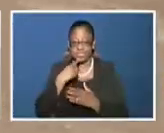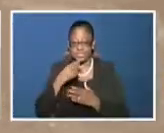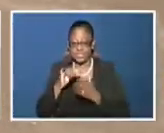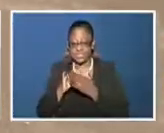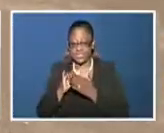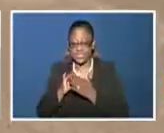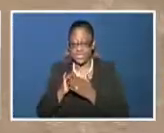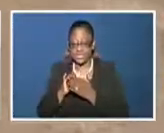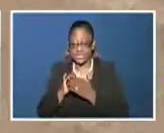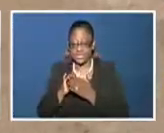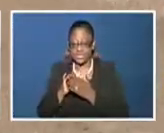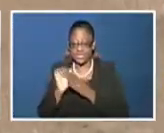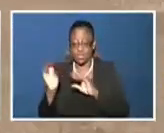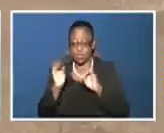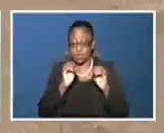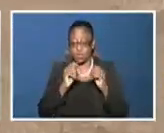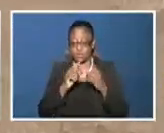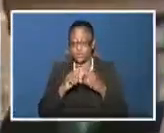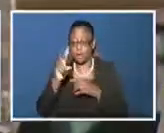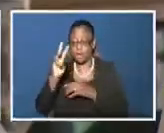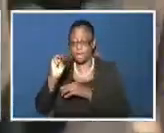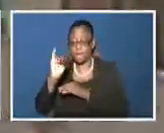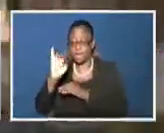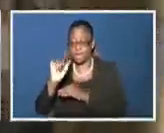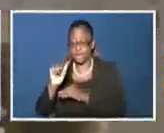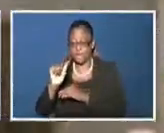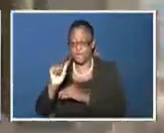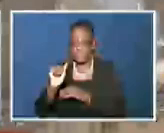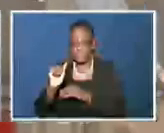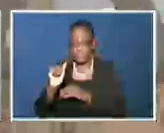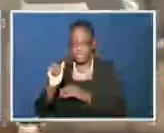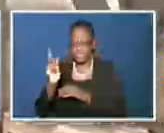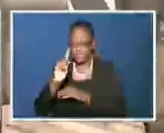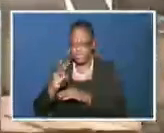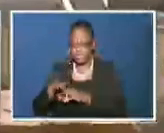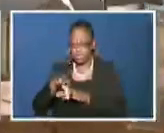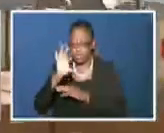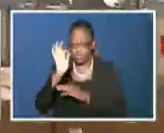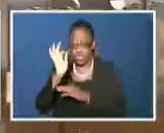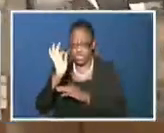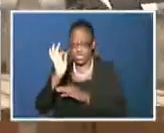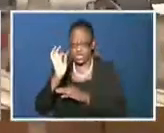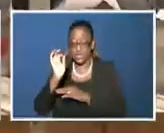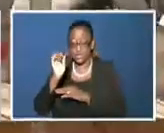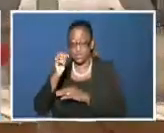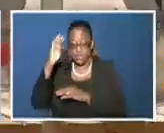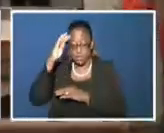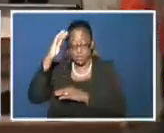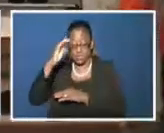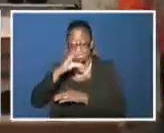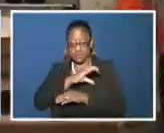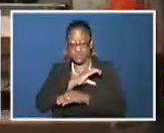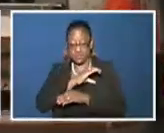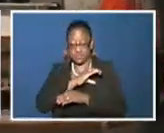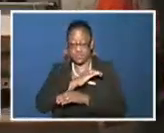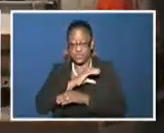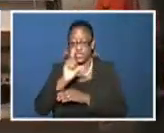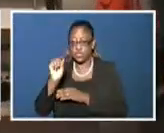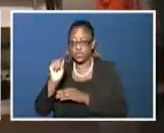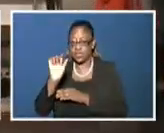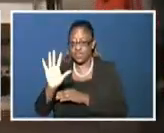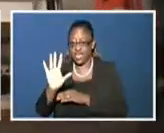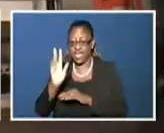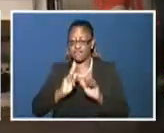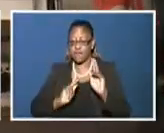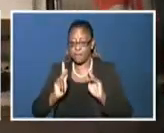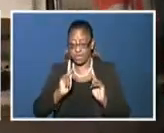to Miami. They were found 7 miles off New Providence 1 a.m. Sunday by Royal Bahamas Police and Defense Force officers. The 25 survivors treated